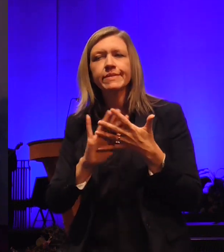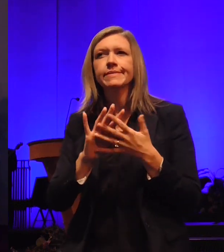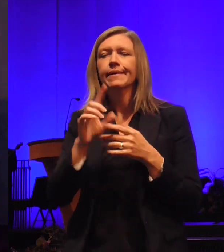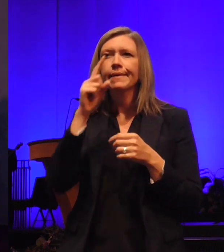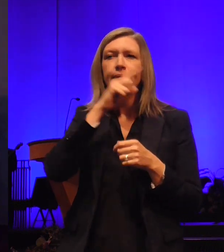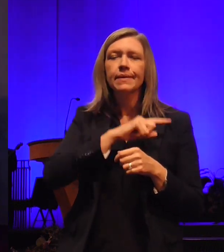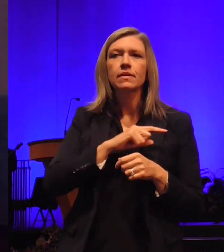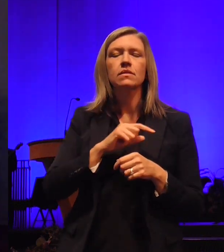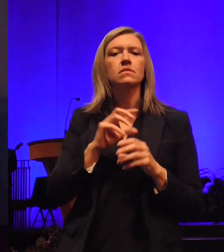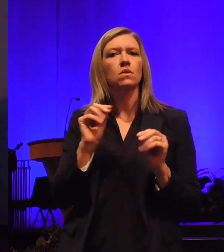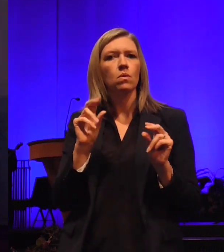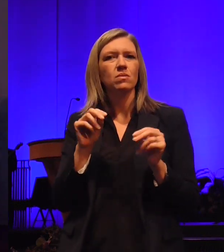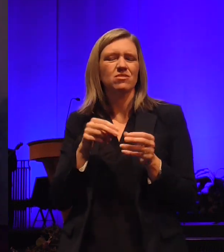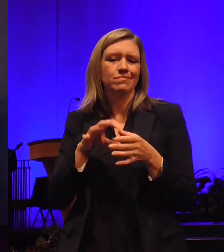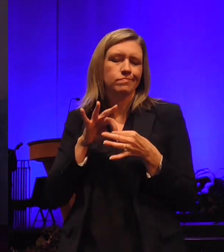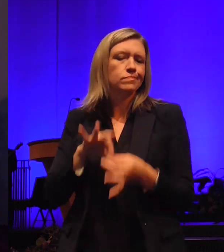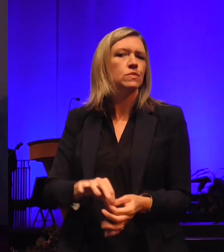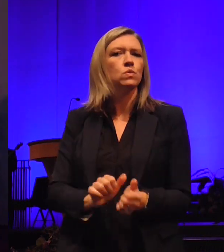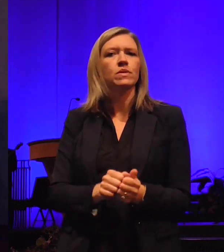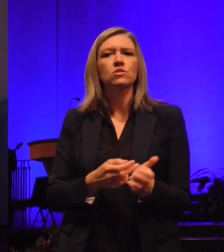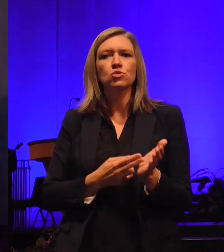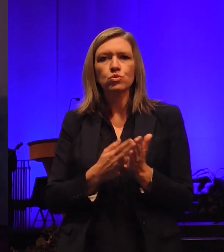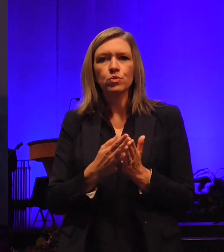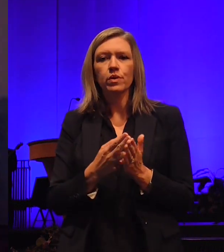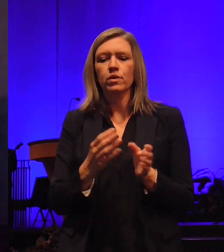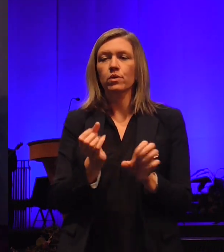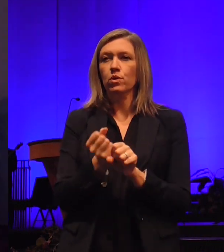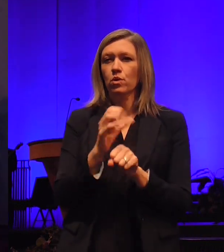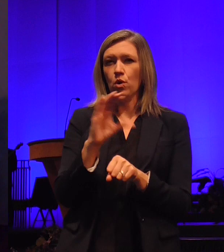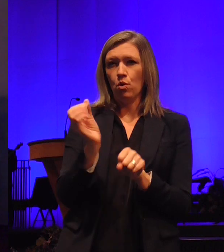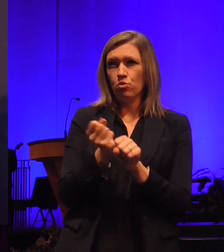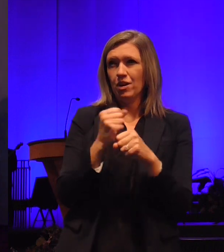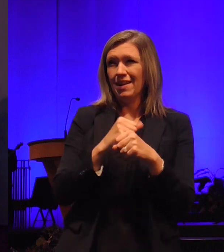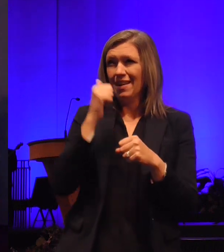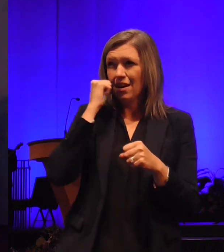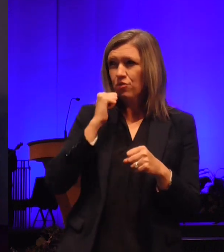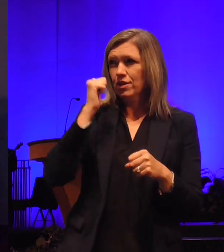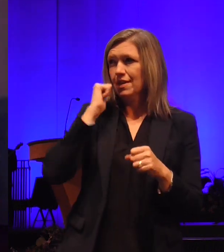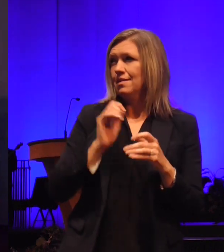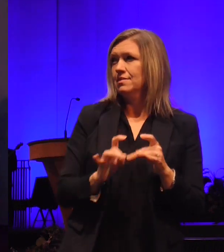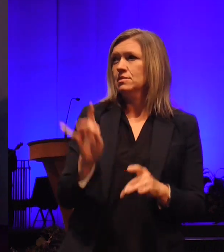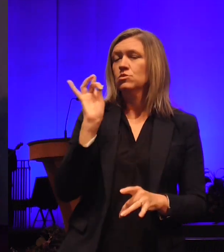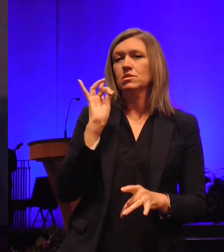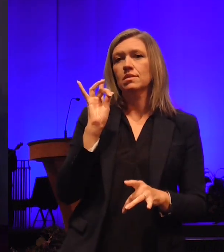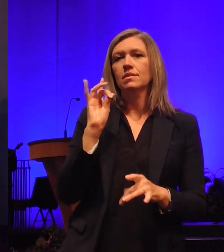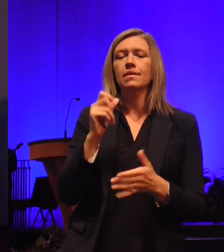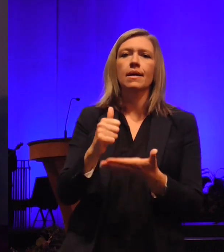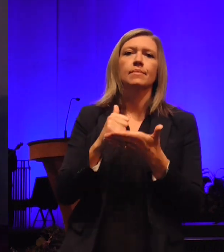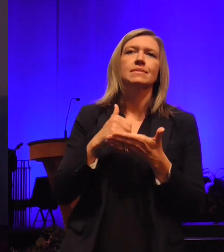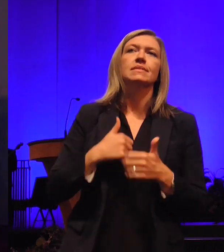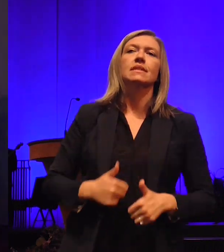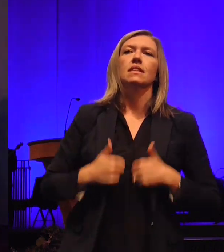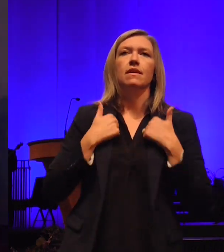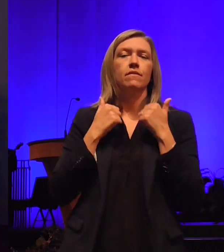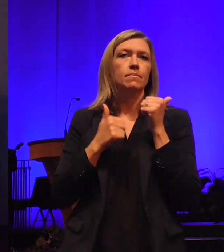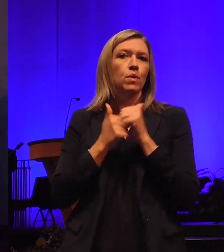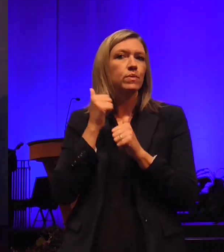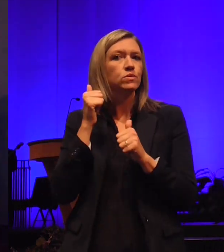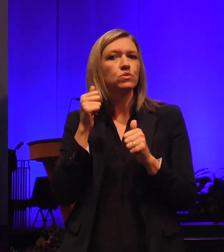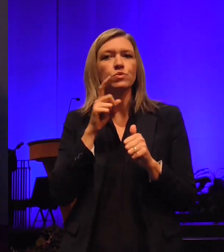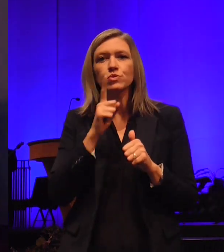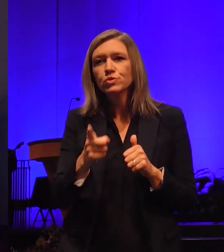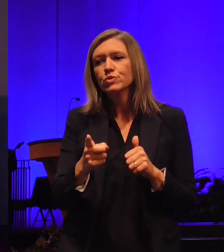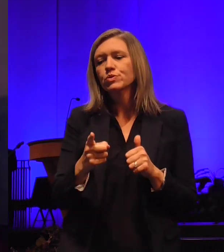truth, co-creating an everyday spirituality that causes us to live the truest, most sincere,